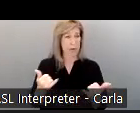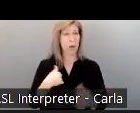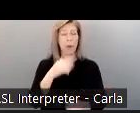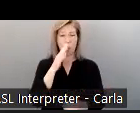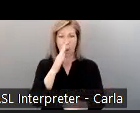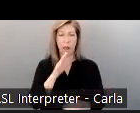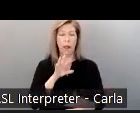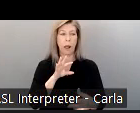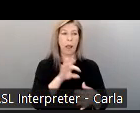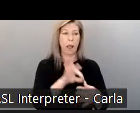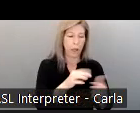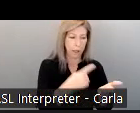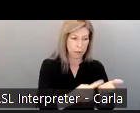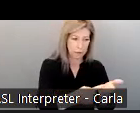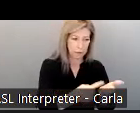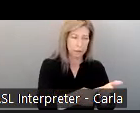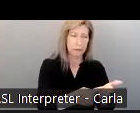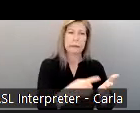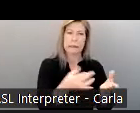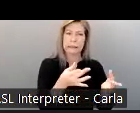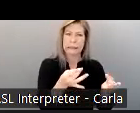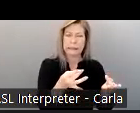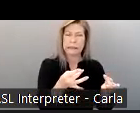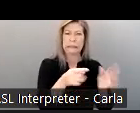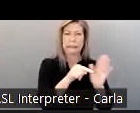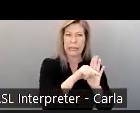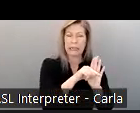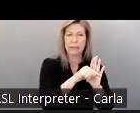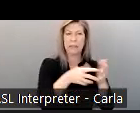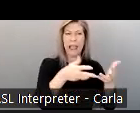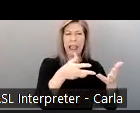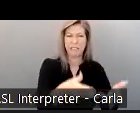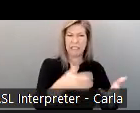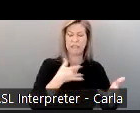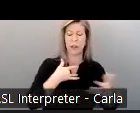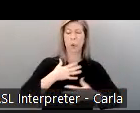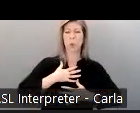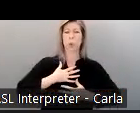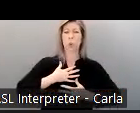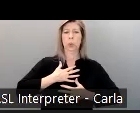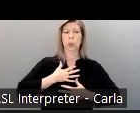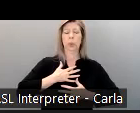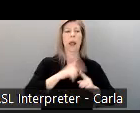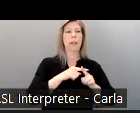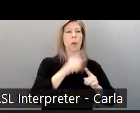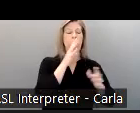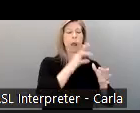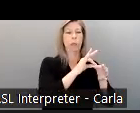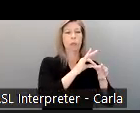about heavy topics and then to looking at cute pictures or looking